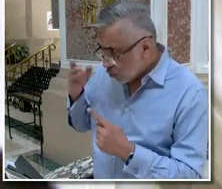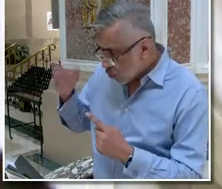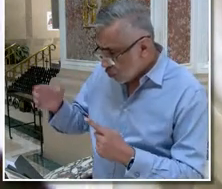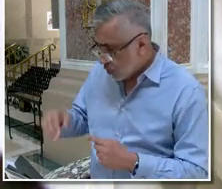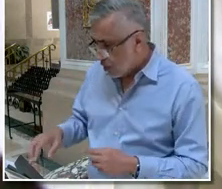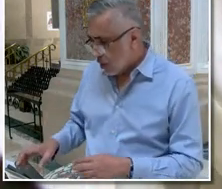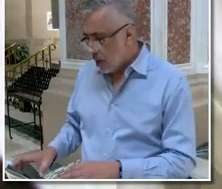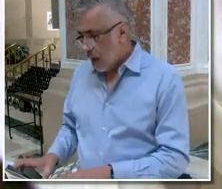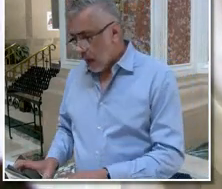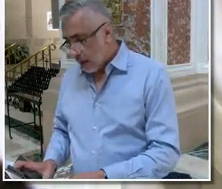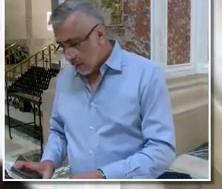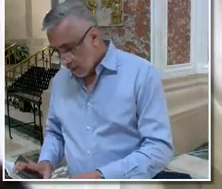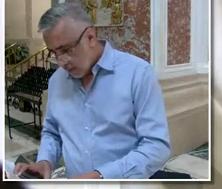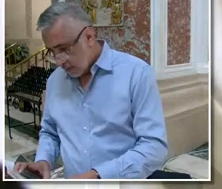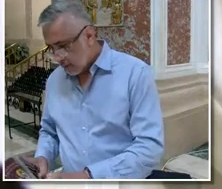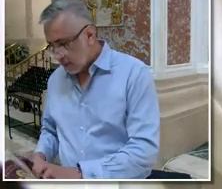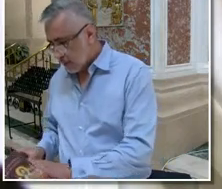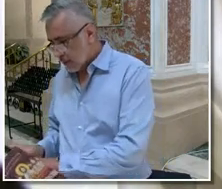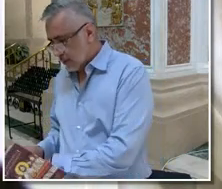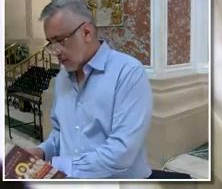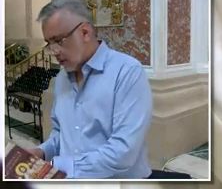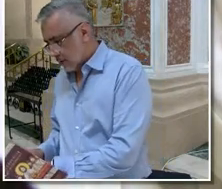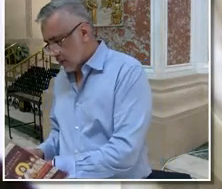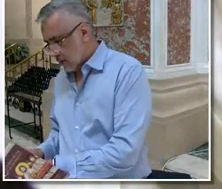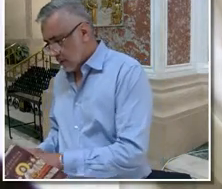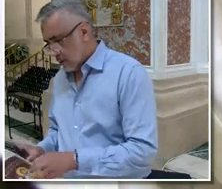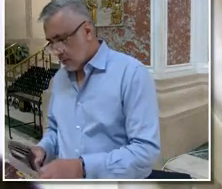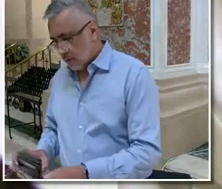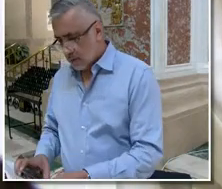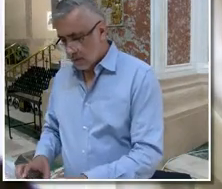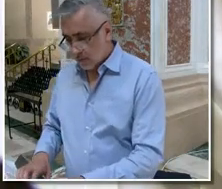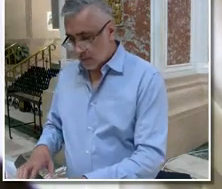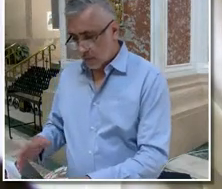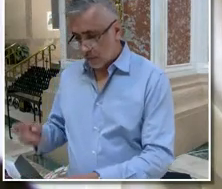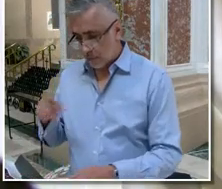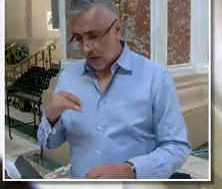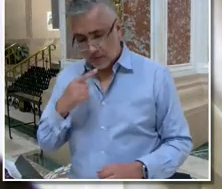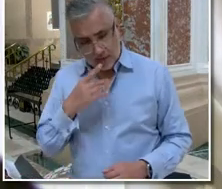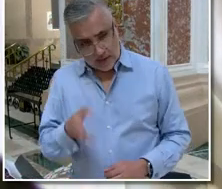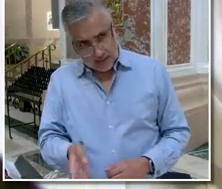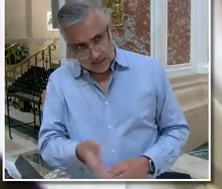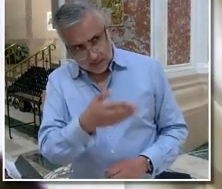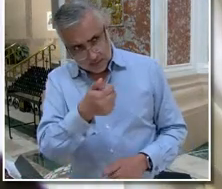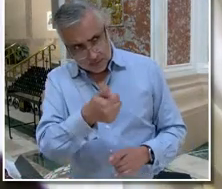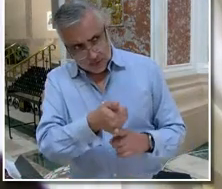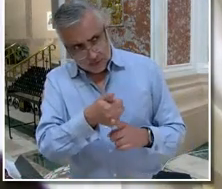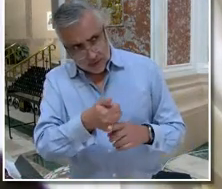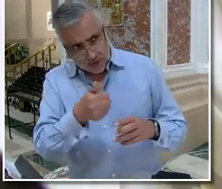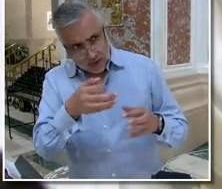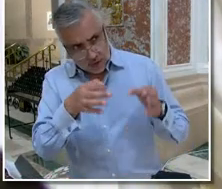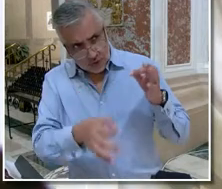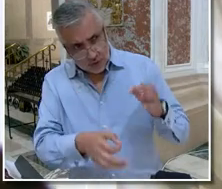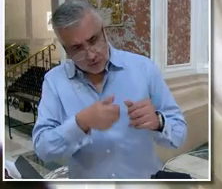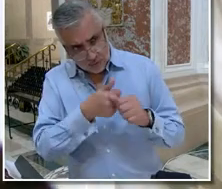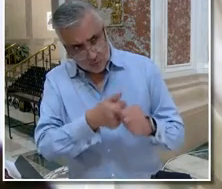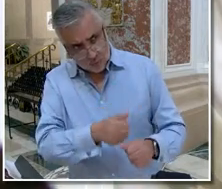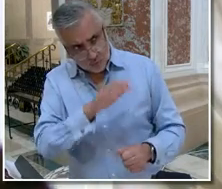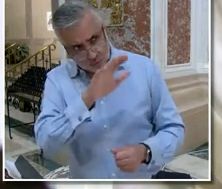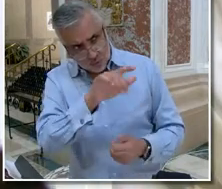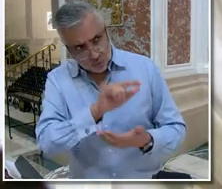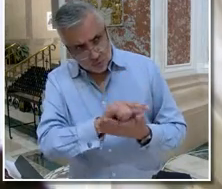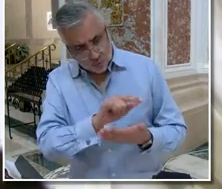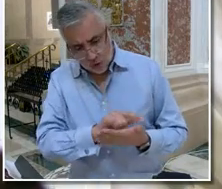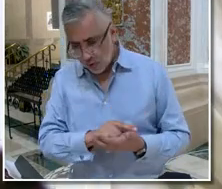this, Pilate said to them, "Take him yourselves and judge him according to your law."